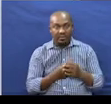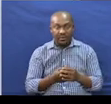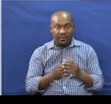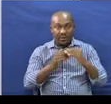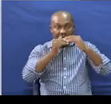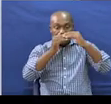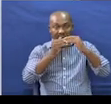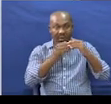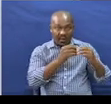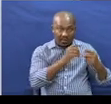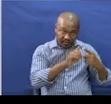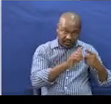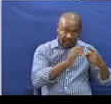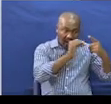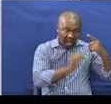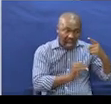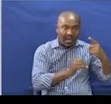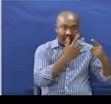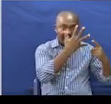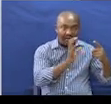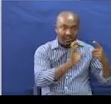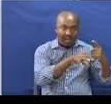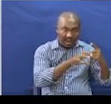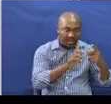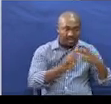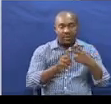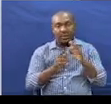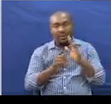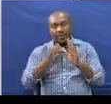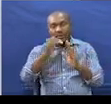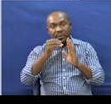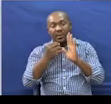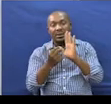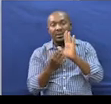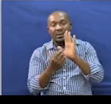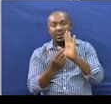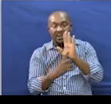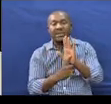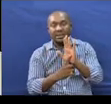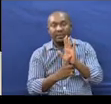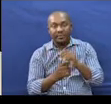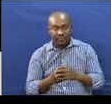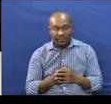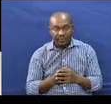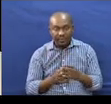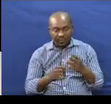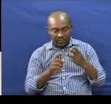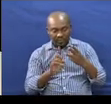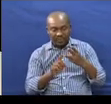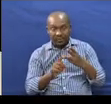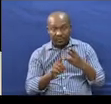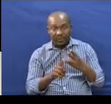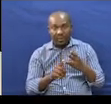is caused by the several factors. And the last one is adult death rate. This it